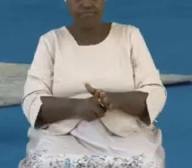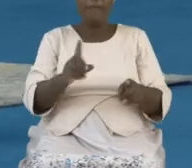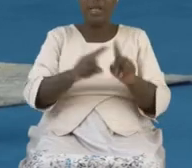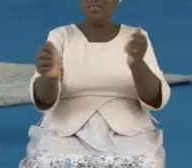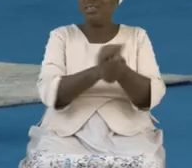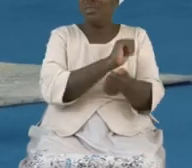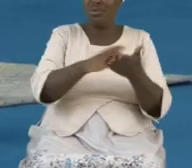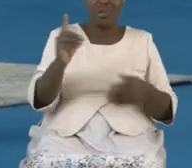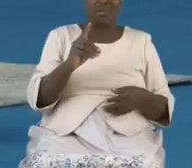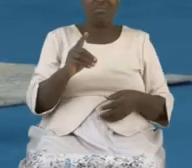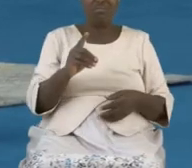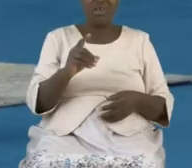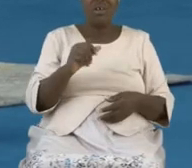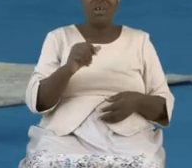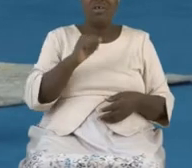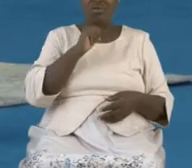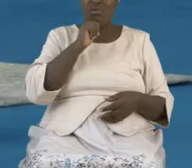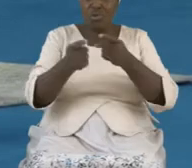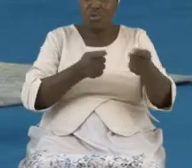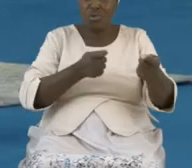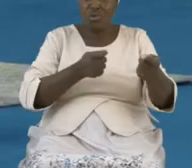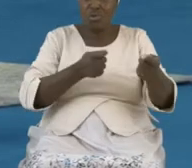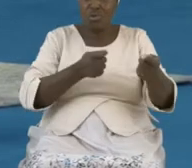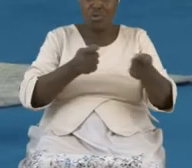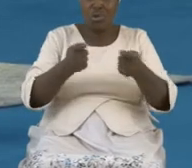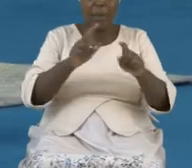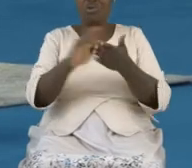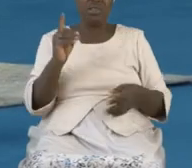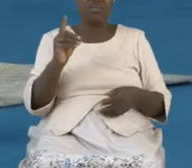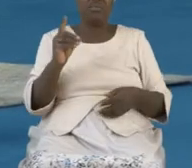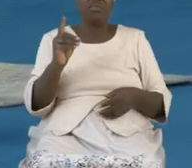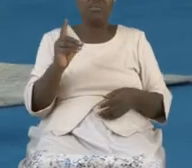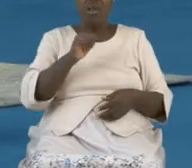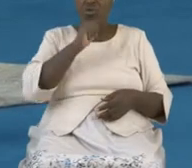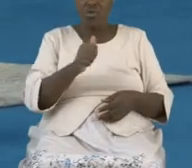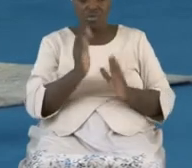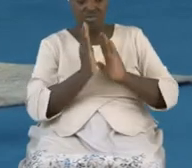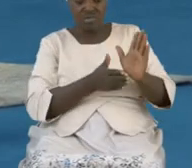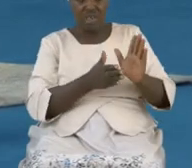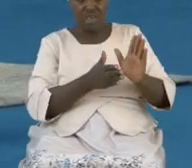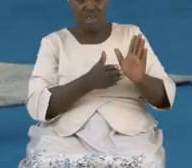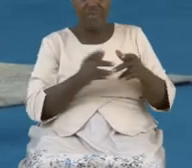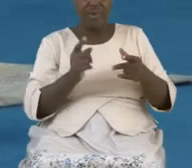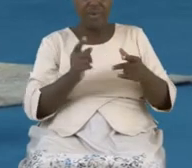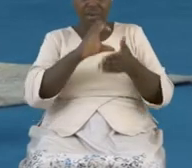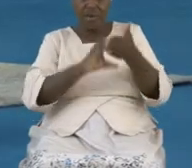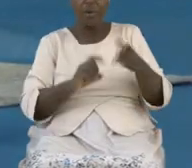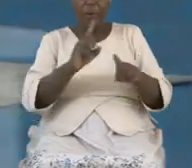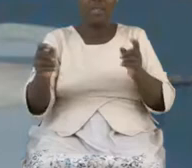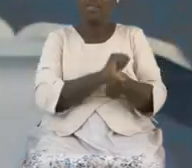Not controlled, destroyed. Not resisted, destroyed. And it is